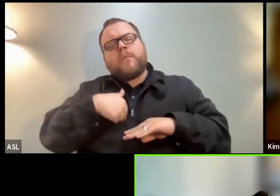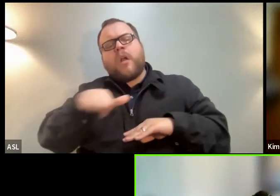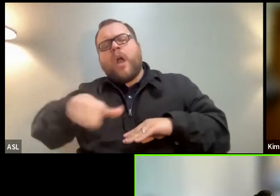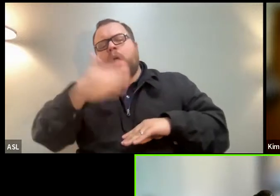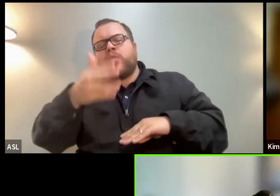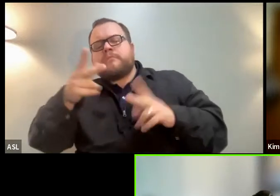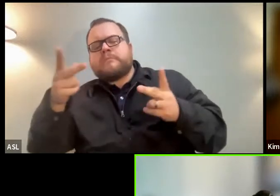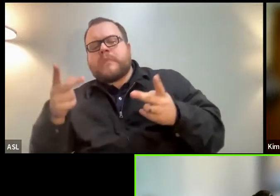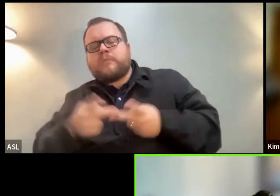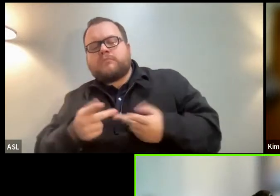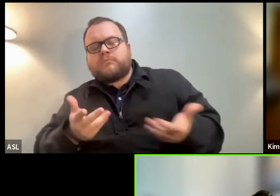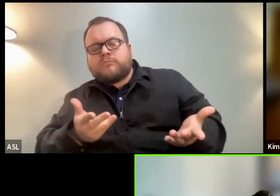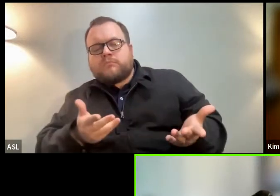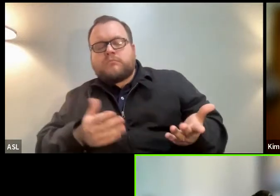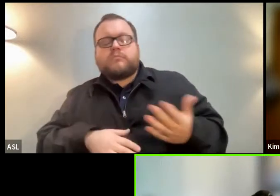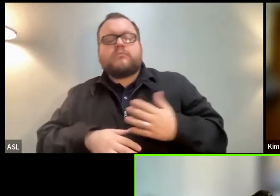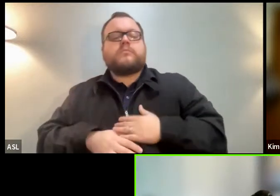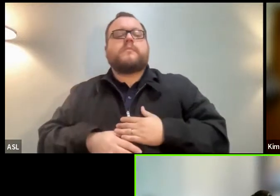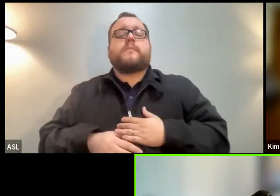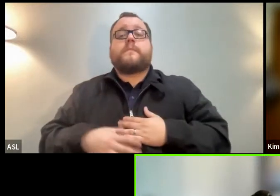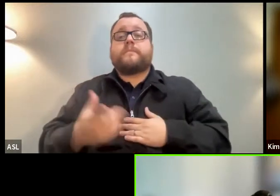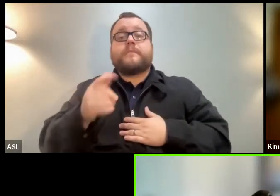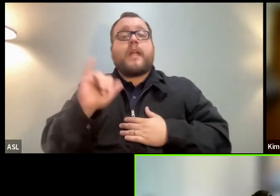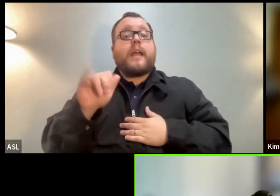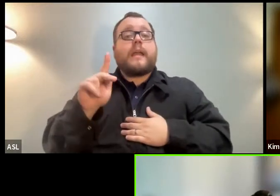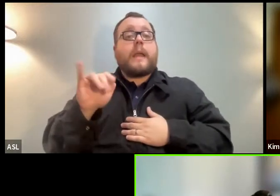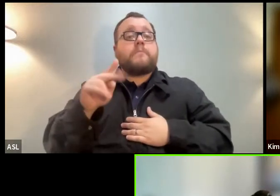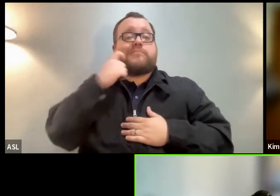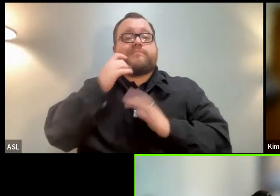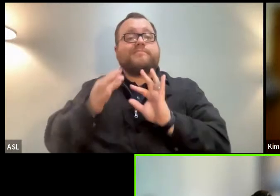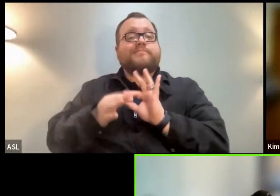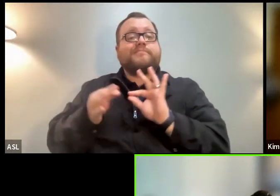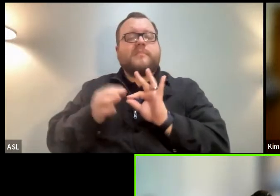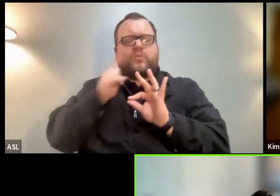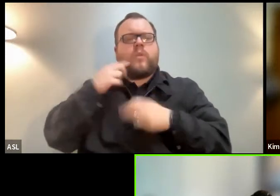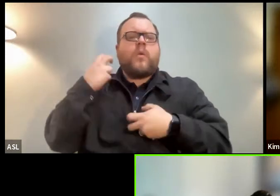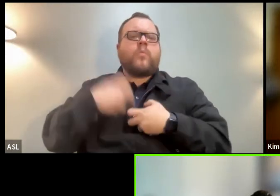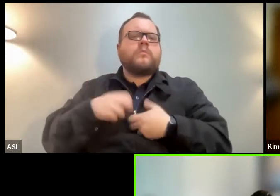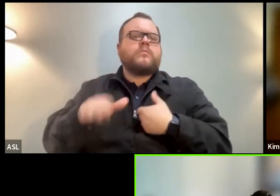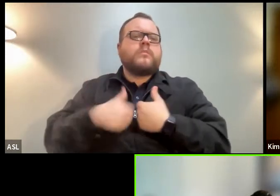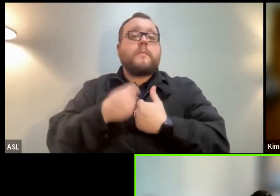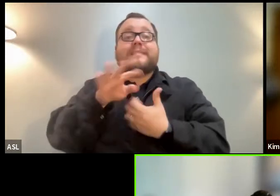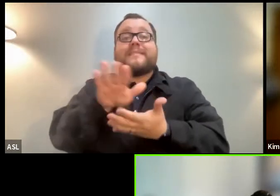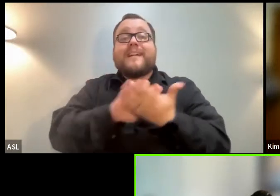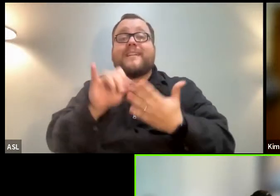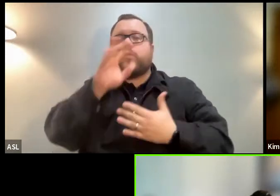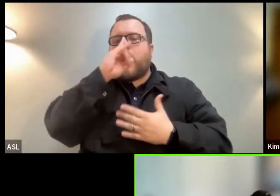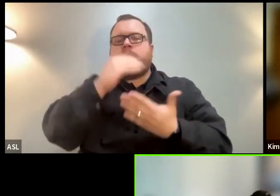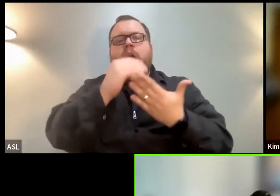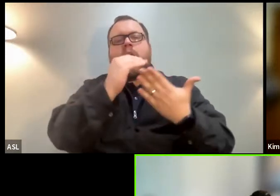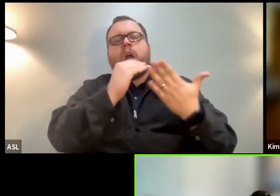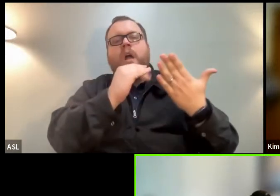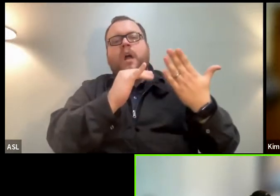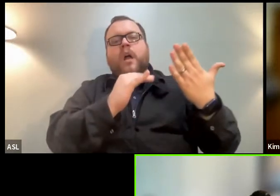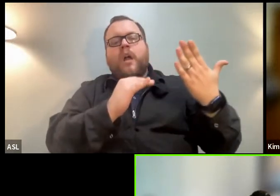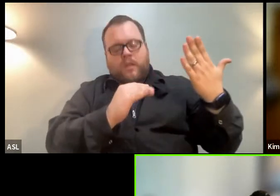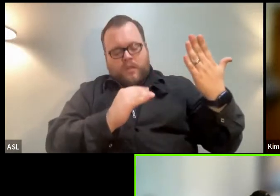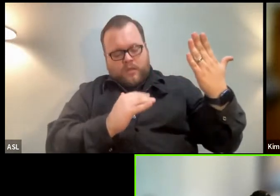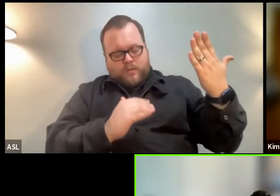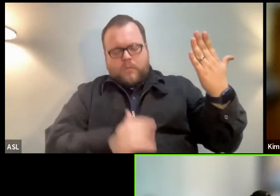So, you know, like Kim said, it's really hard. It would be nice if we just had this list of